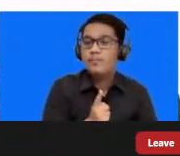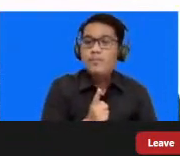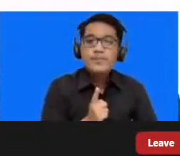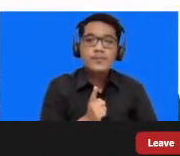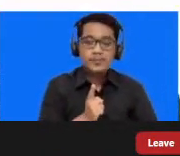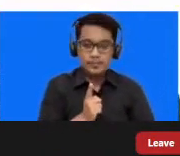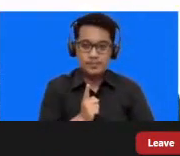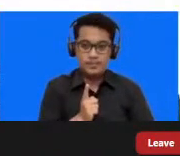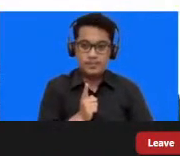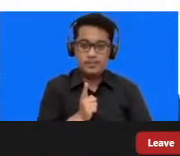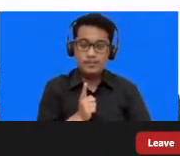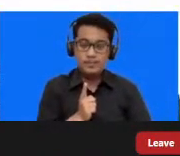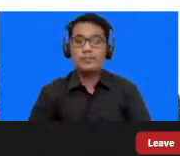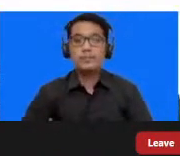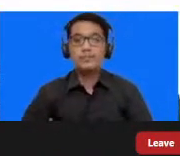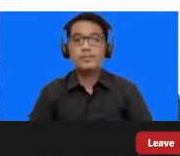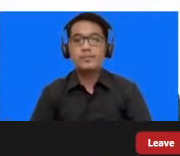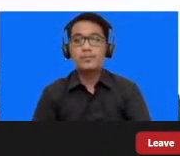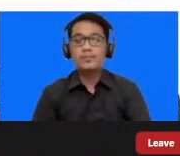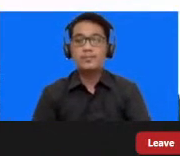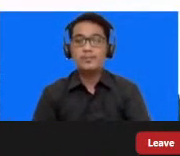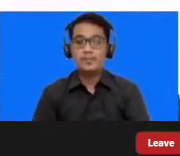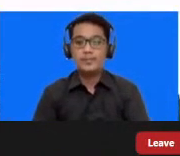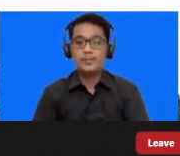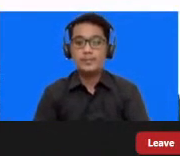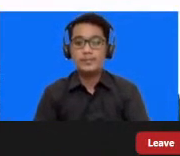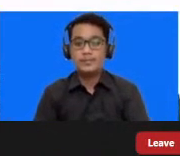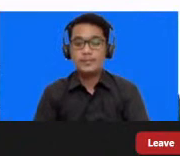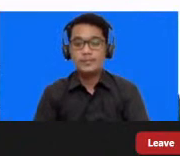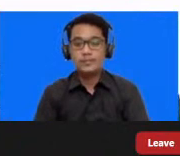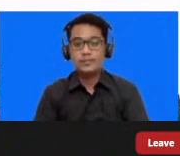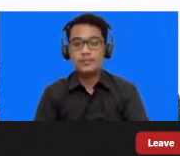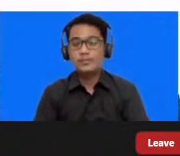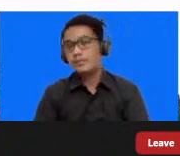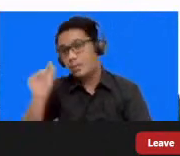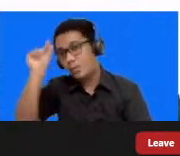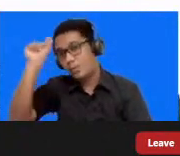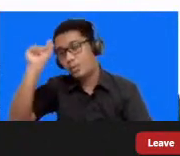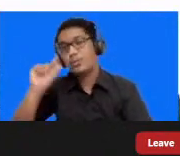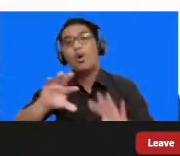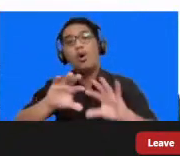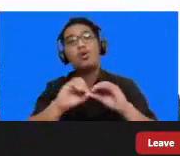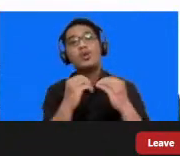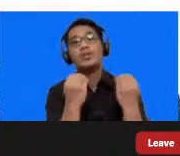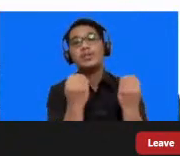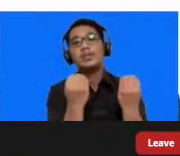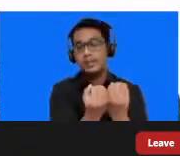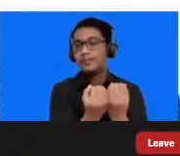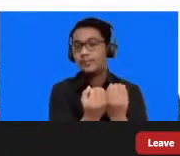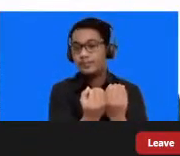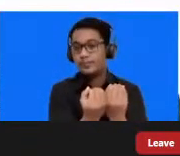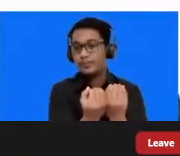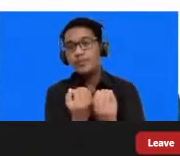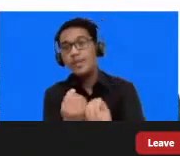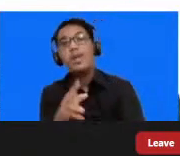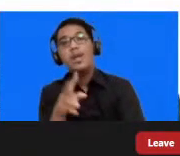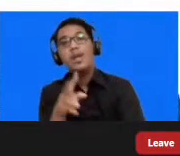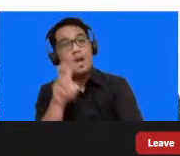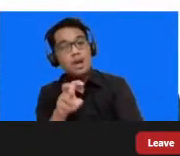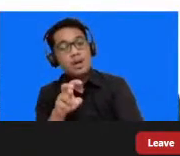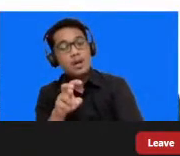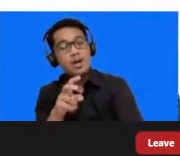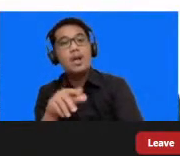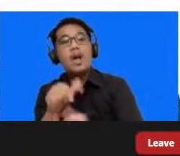has this membership for these people who are actually generally excluded from